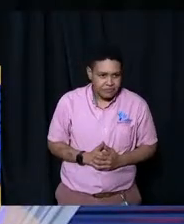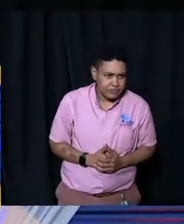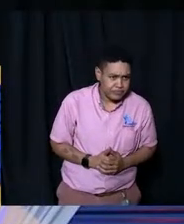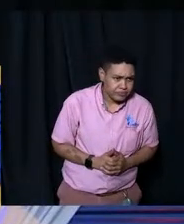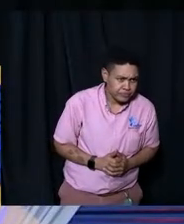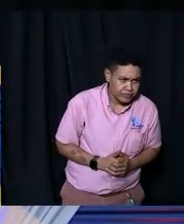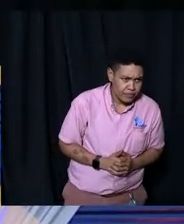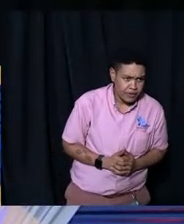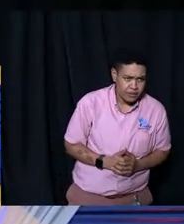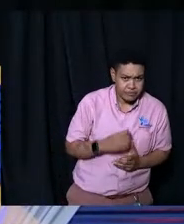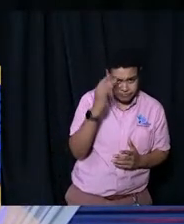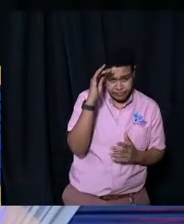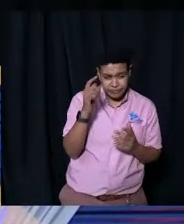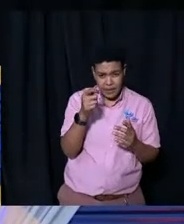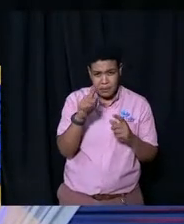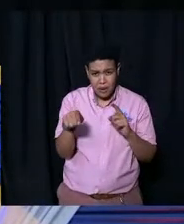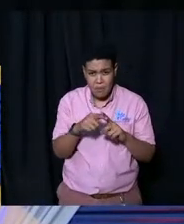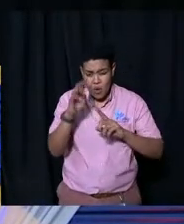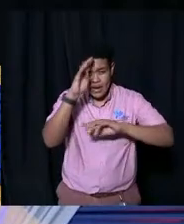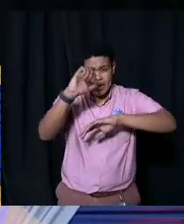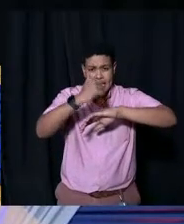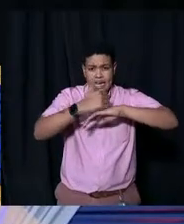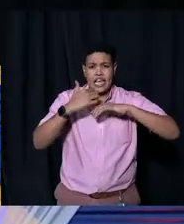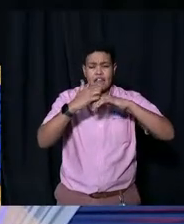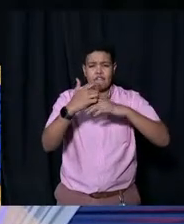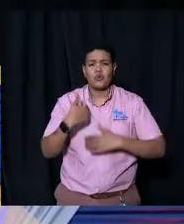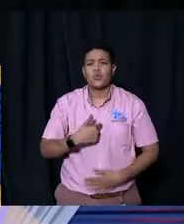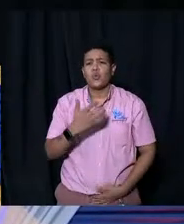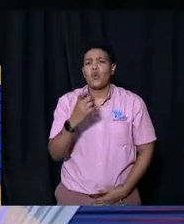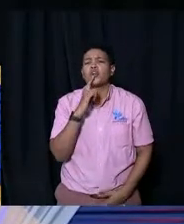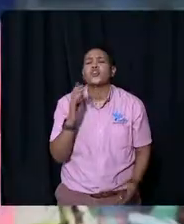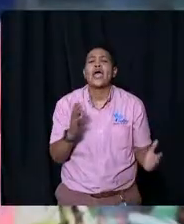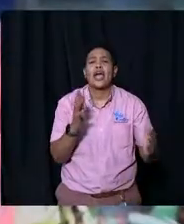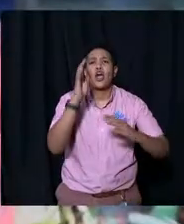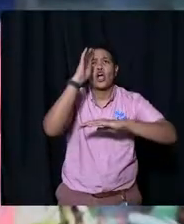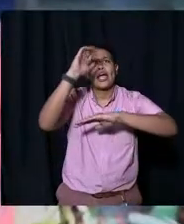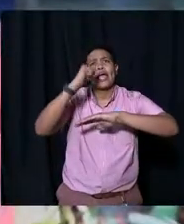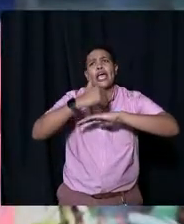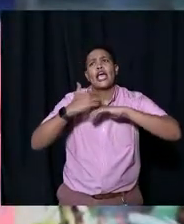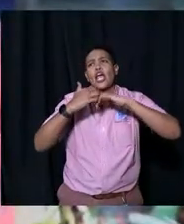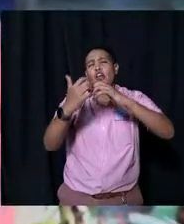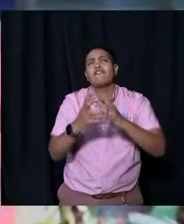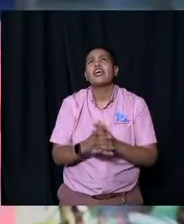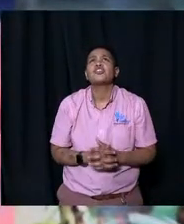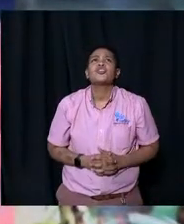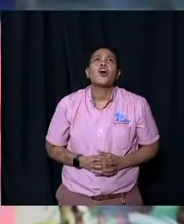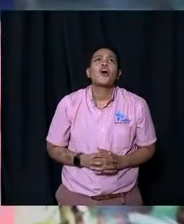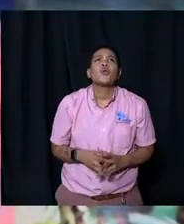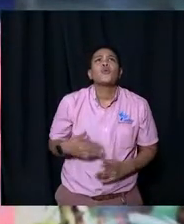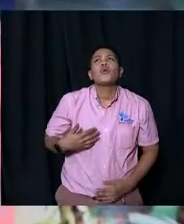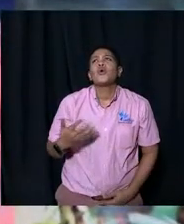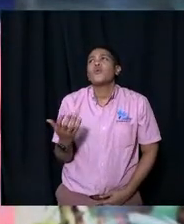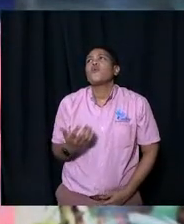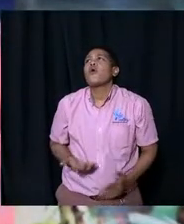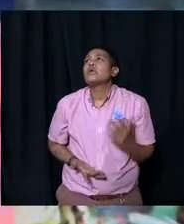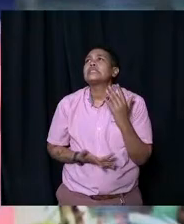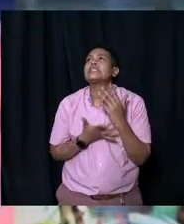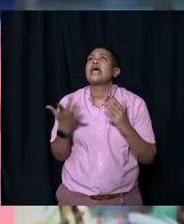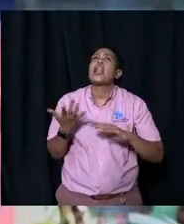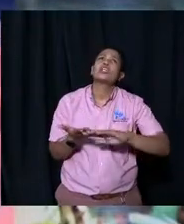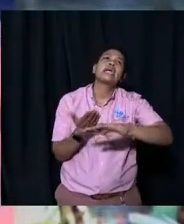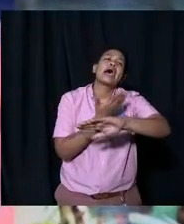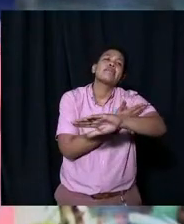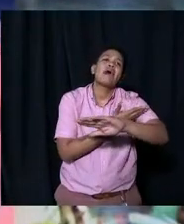about, the innovation. So we want to encourage innovation. We want the technological